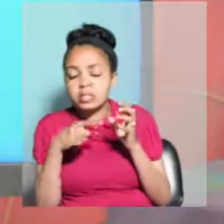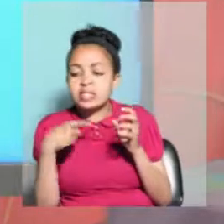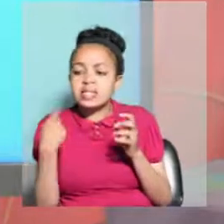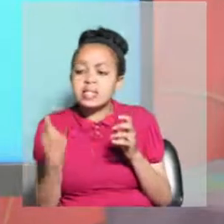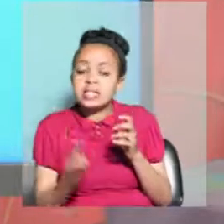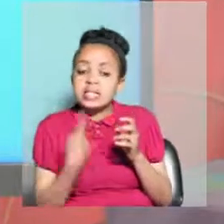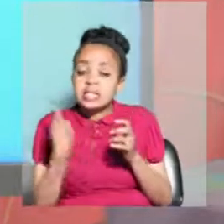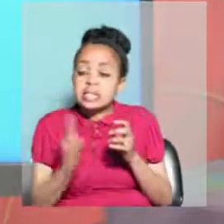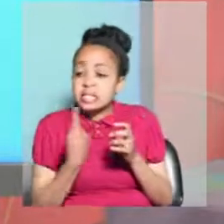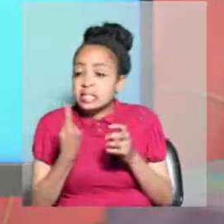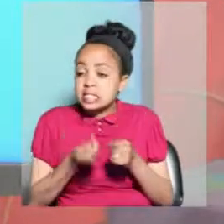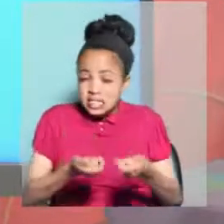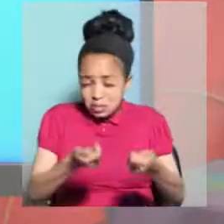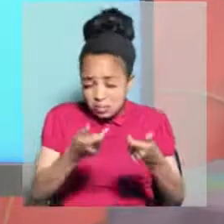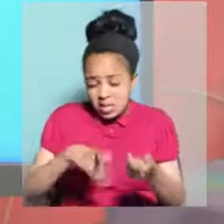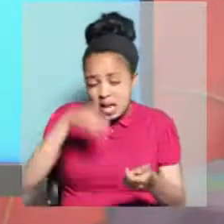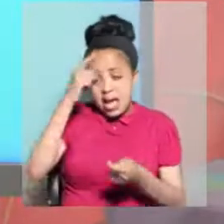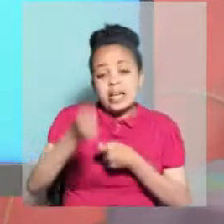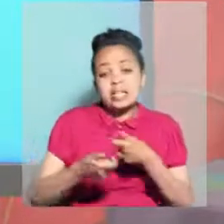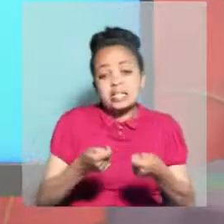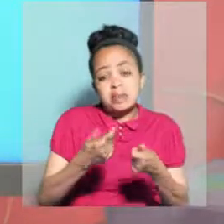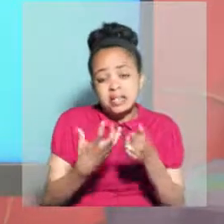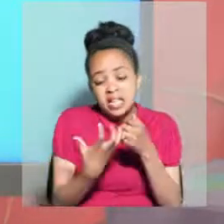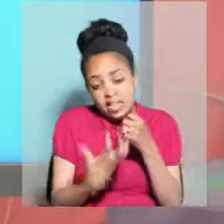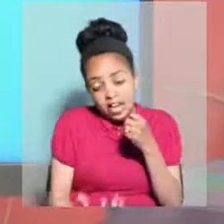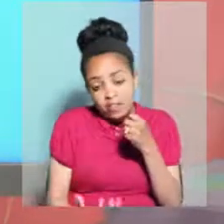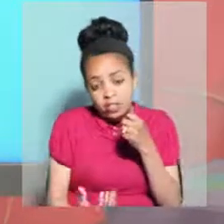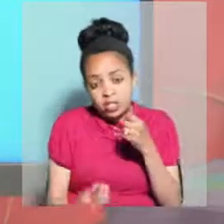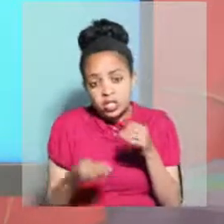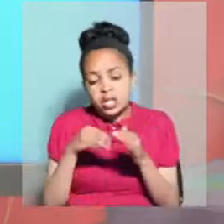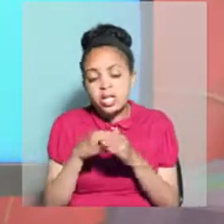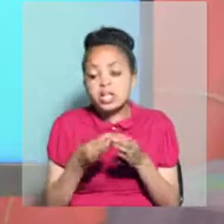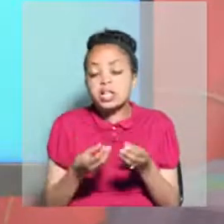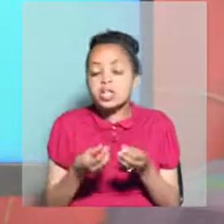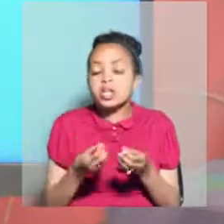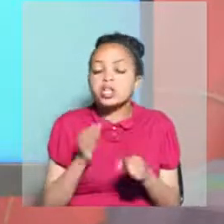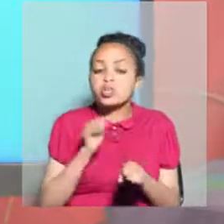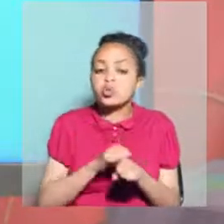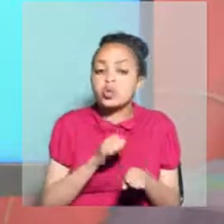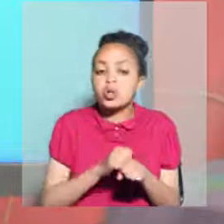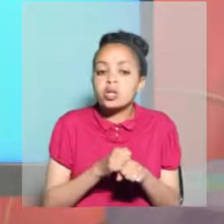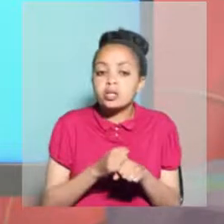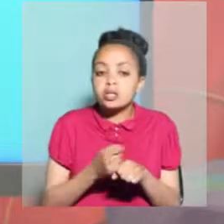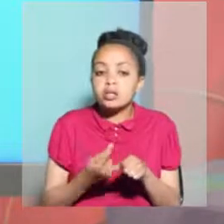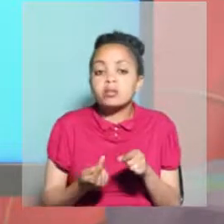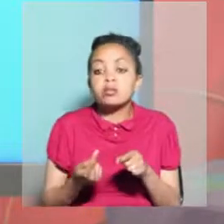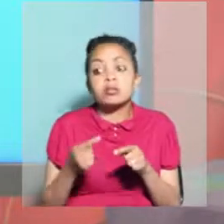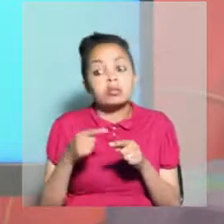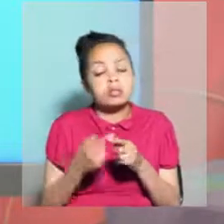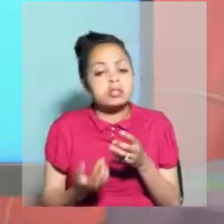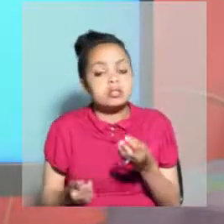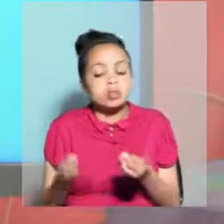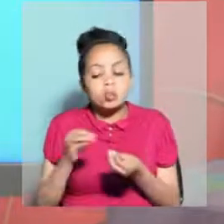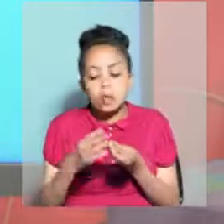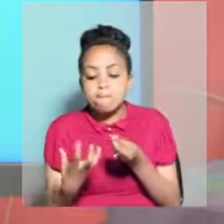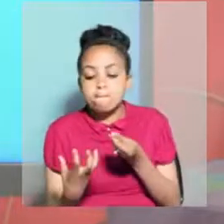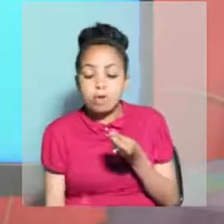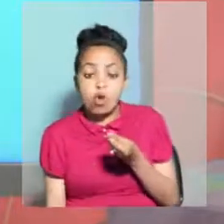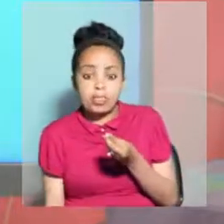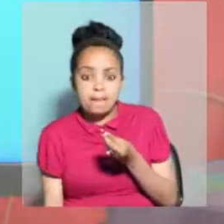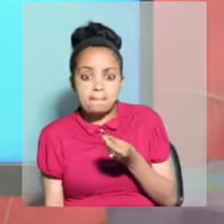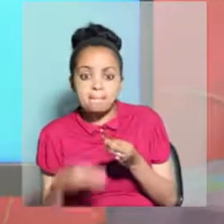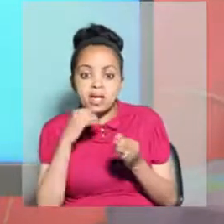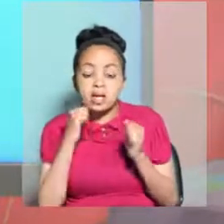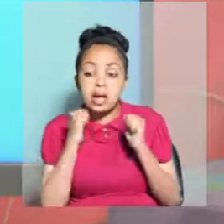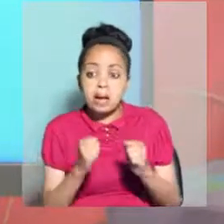spin in high speed, the gravitational force that is found on the solid makes them to become tend to that of the bottom, then again we